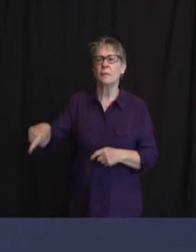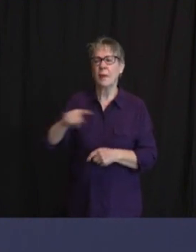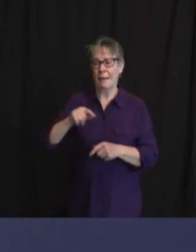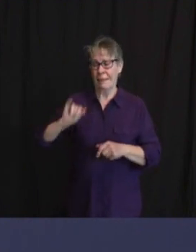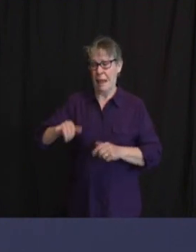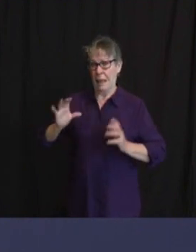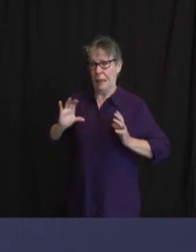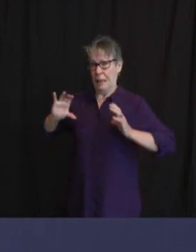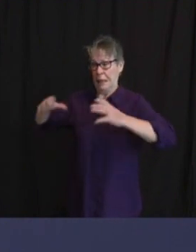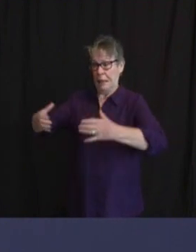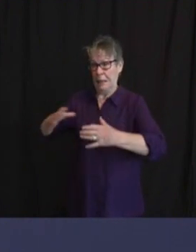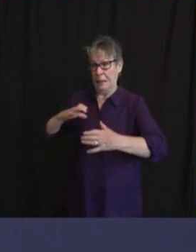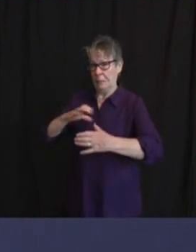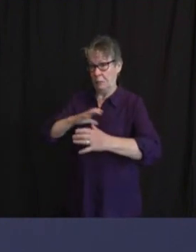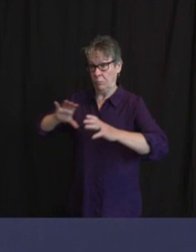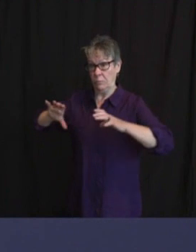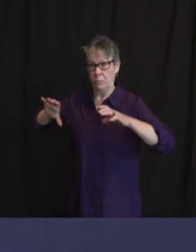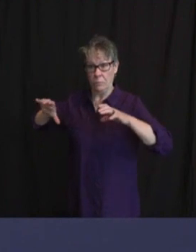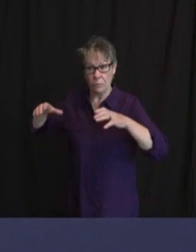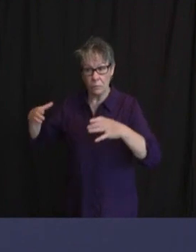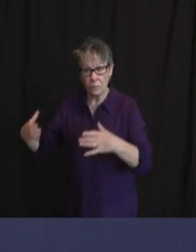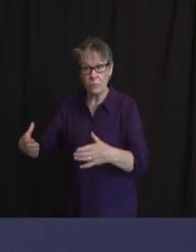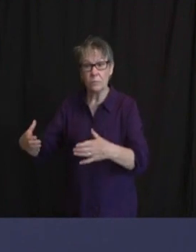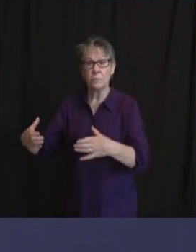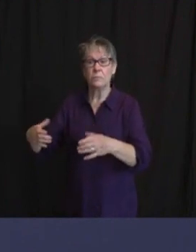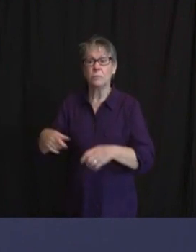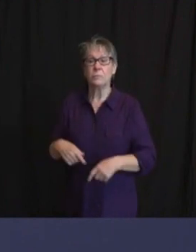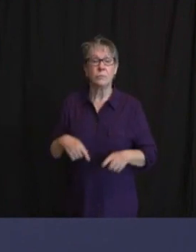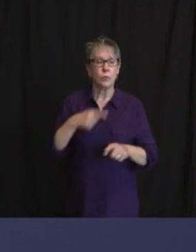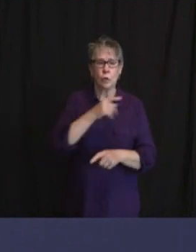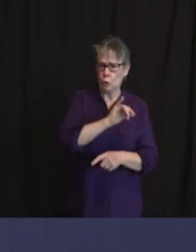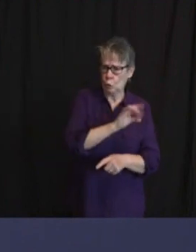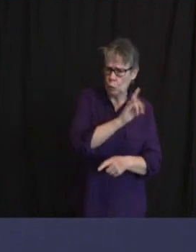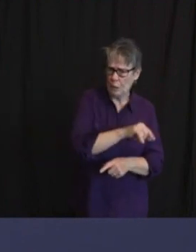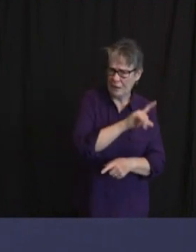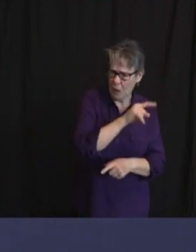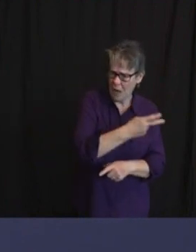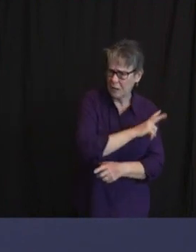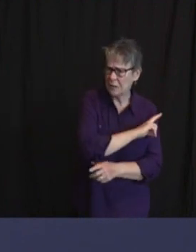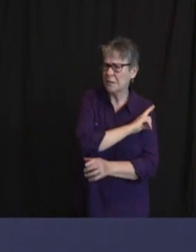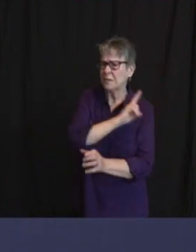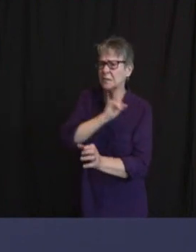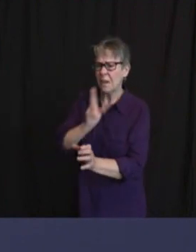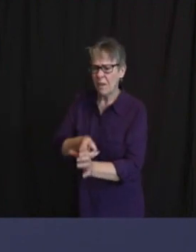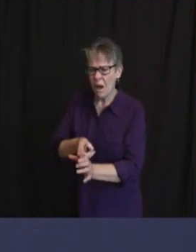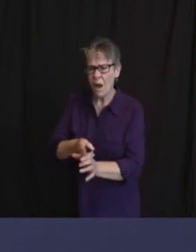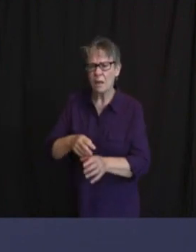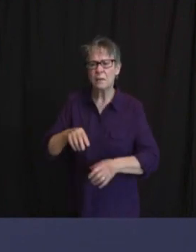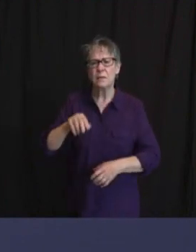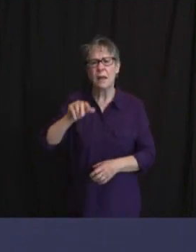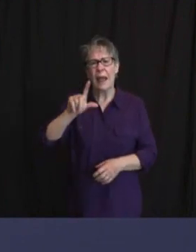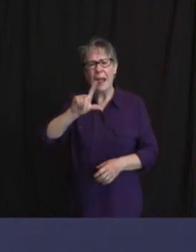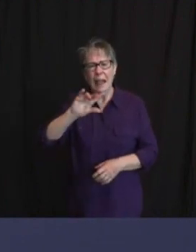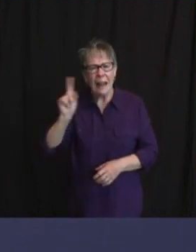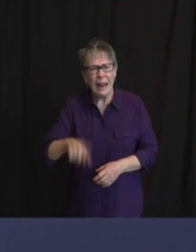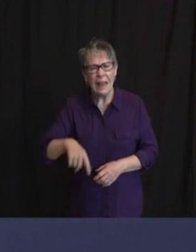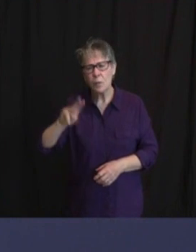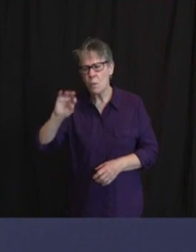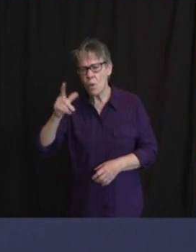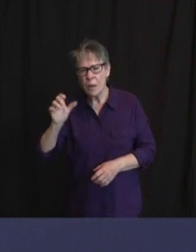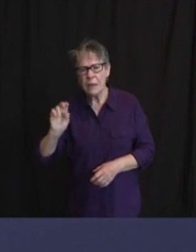talking about the economic impact, and Liz Moyo talking about the impact on our budget. So they're all members, and